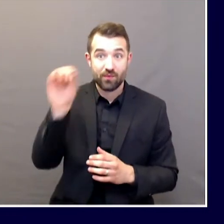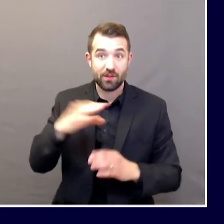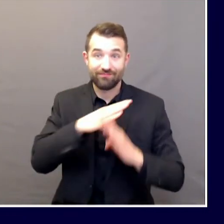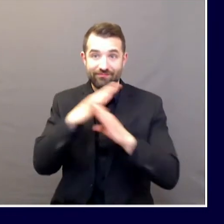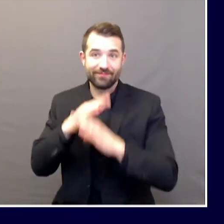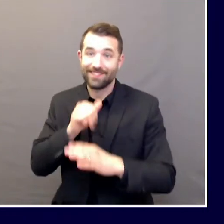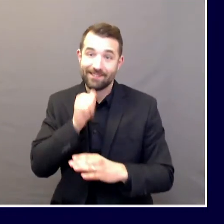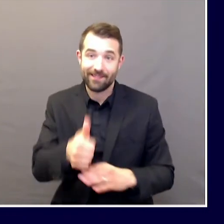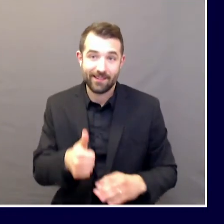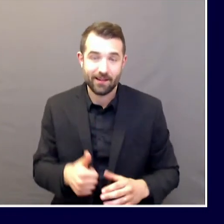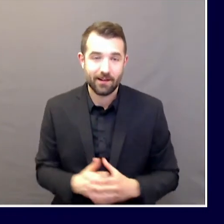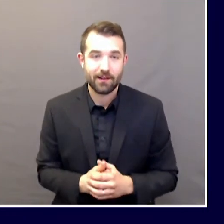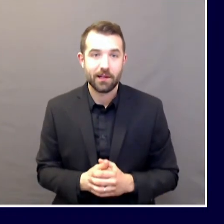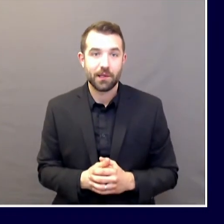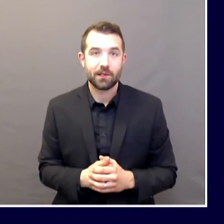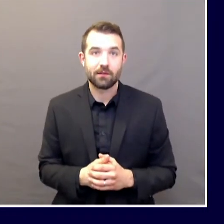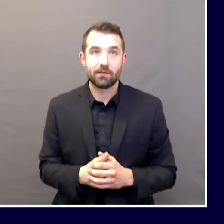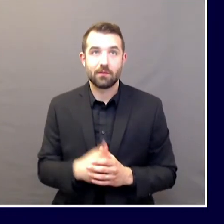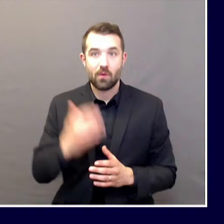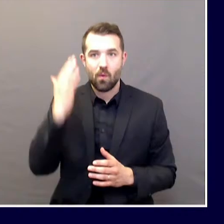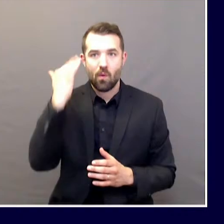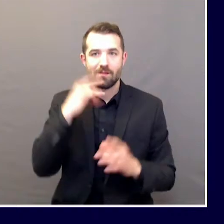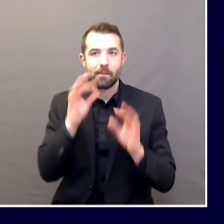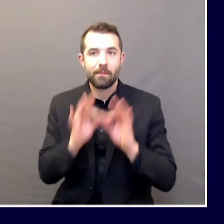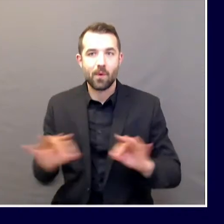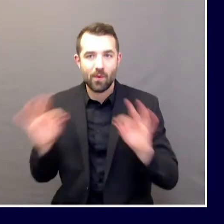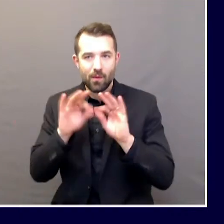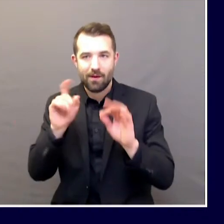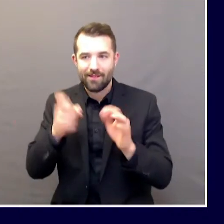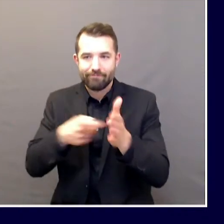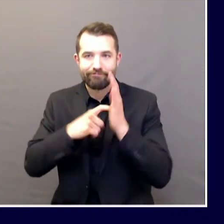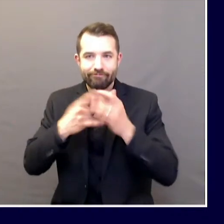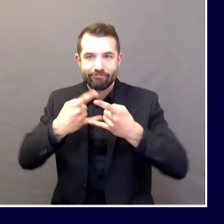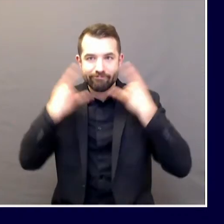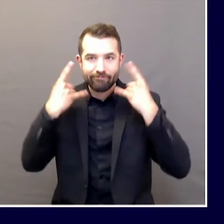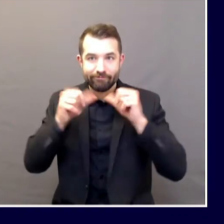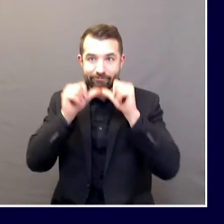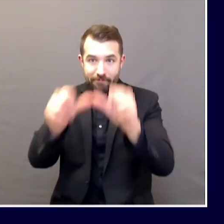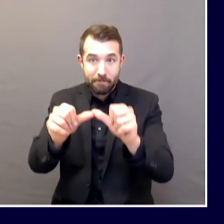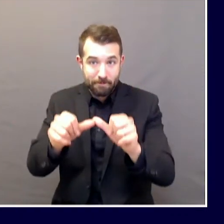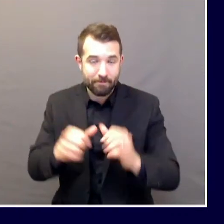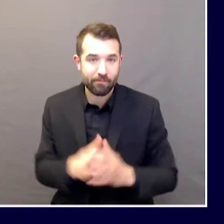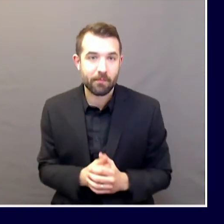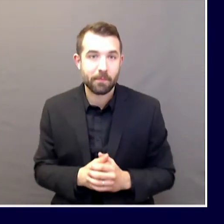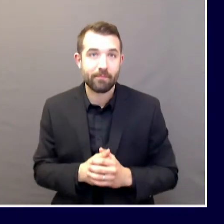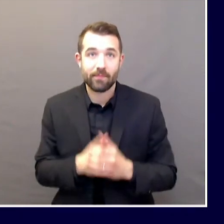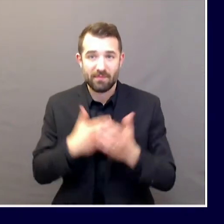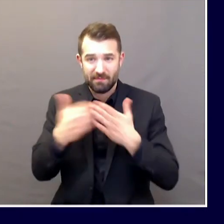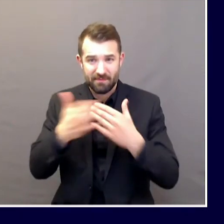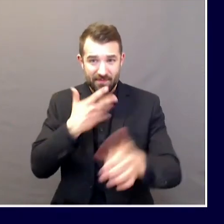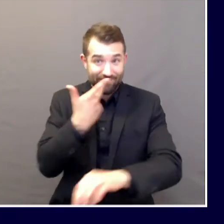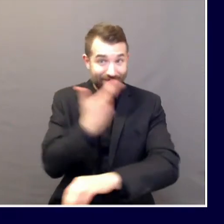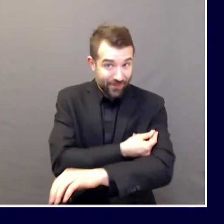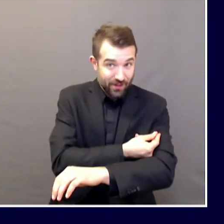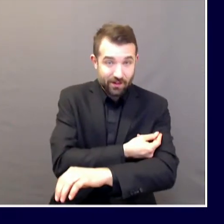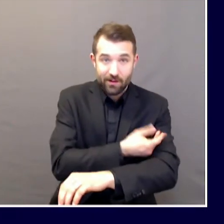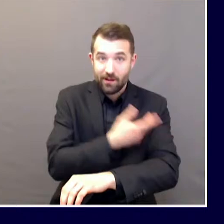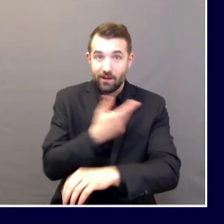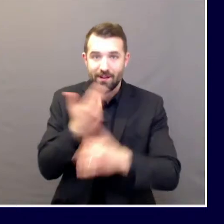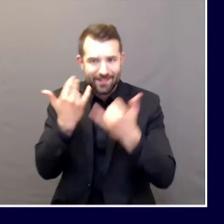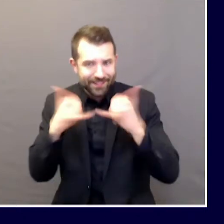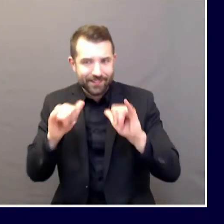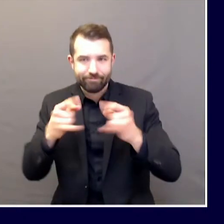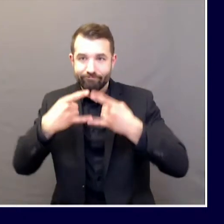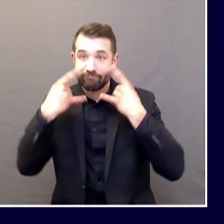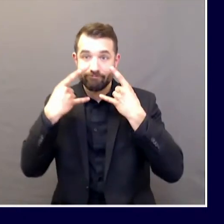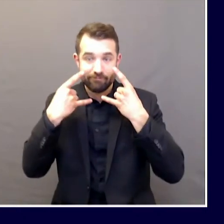is one reason why wearing a mask, even after you've been fully vaccinated, is very, very important. The people who have contracted it,